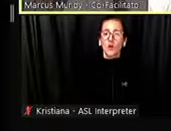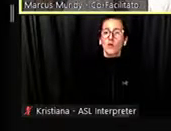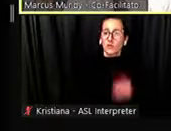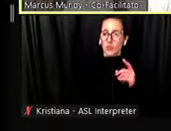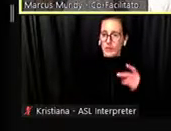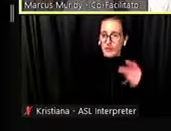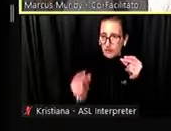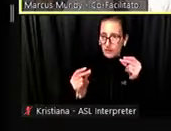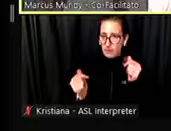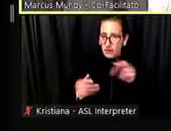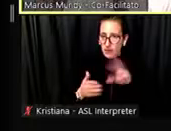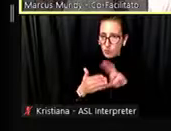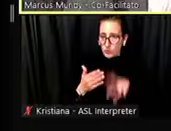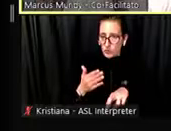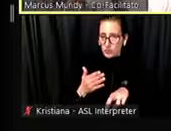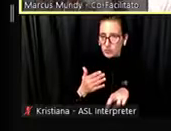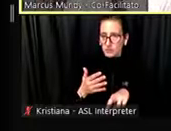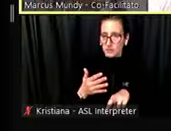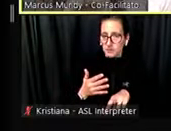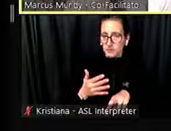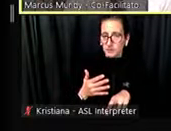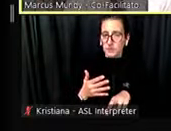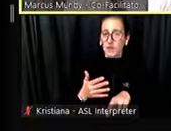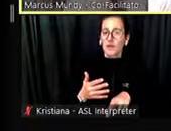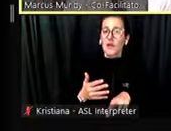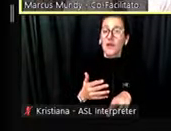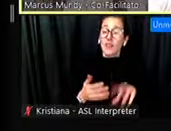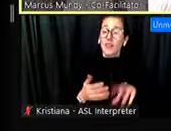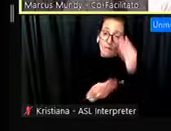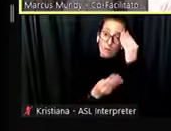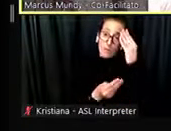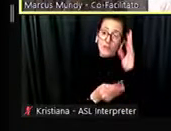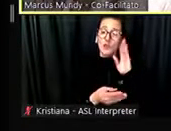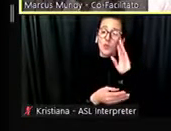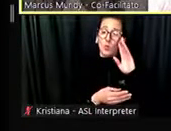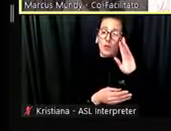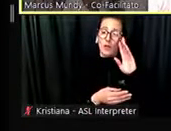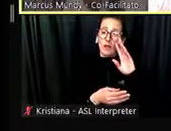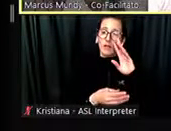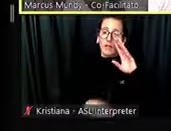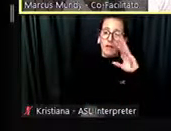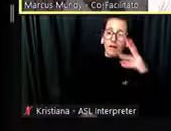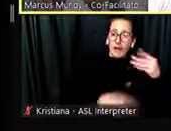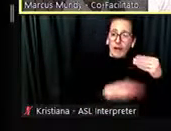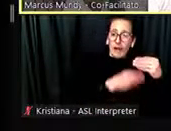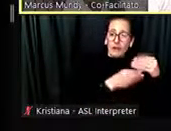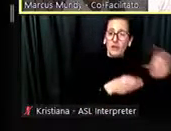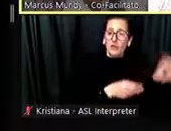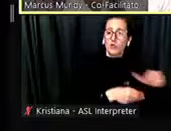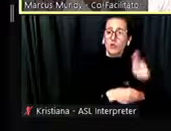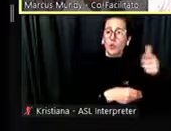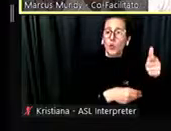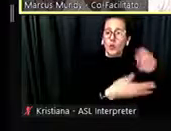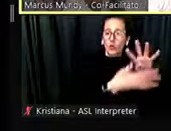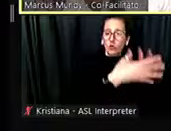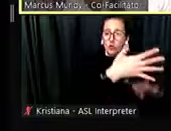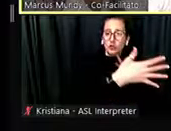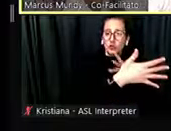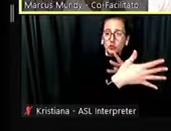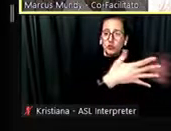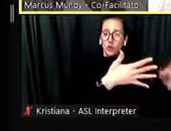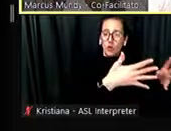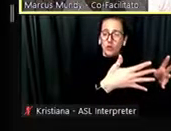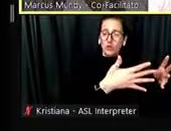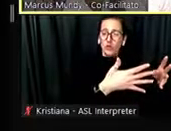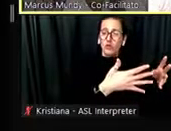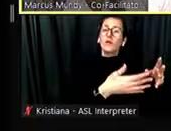results, and we're going to input this into another chart as part of the answer to give